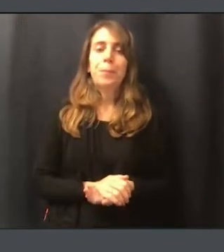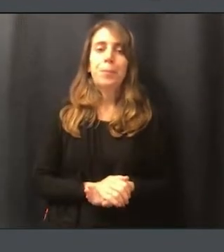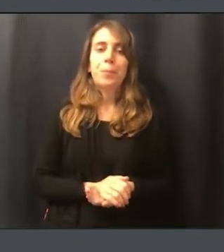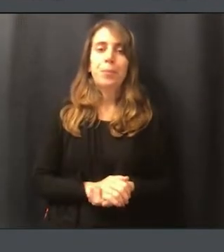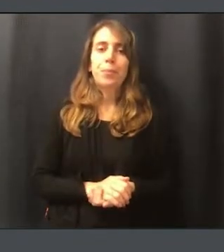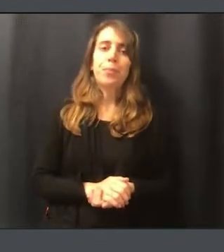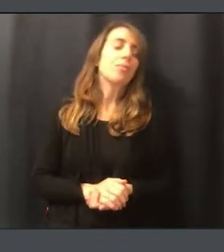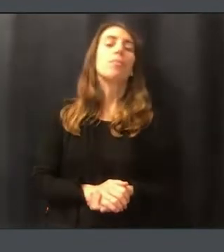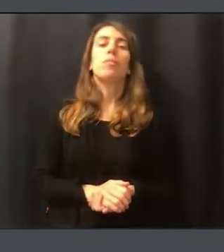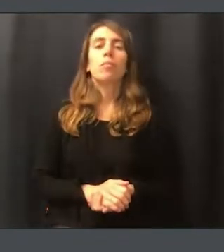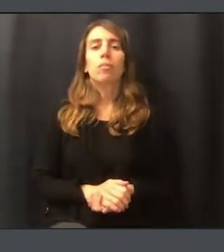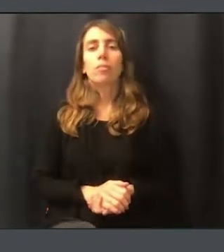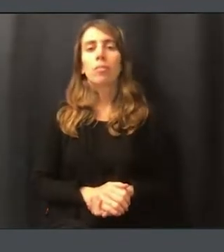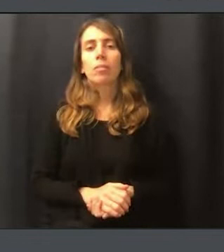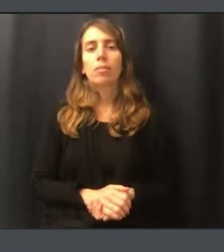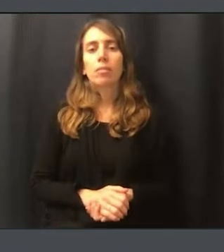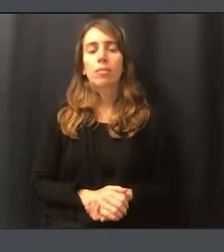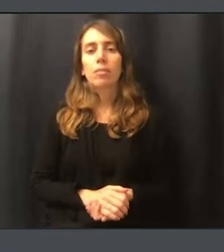Oops. Okay, so